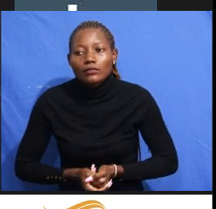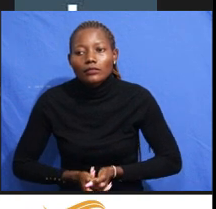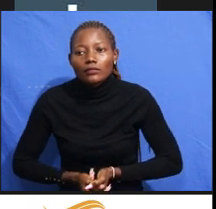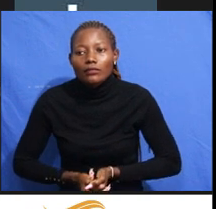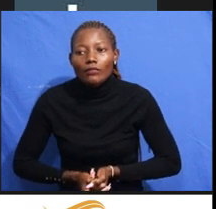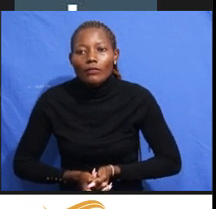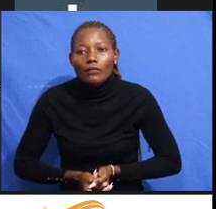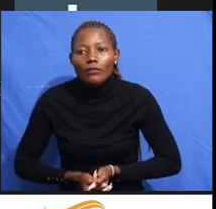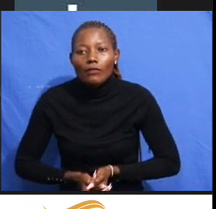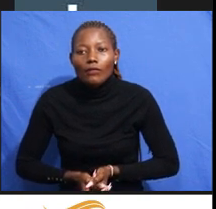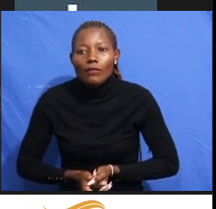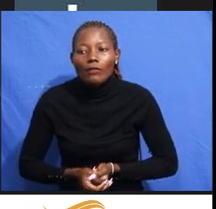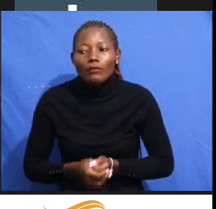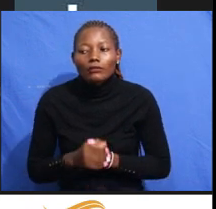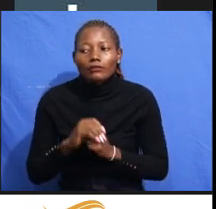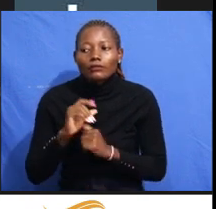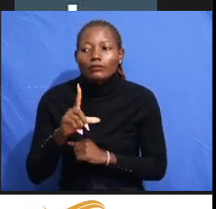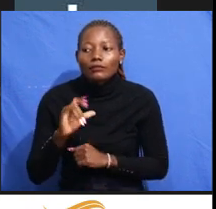Oh, there's Lillian.